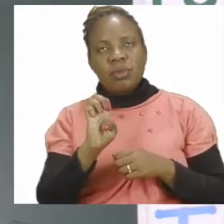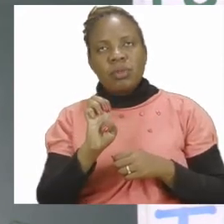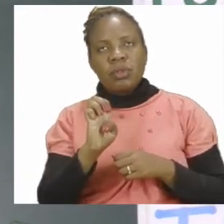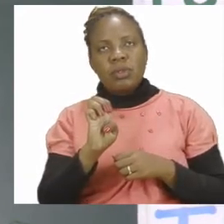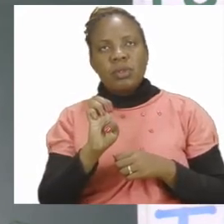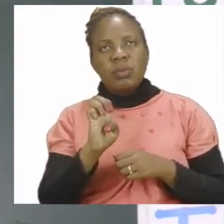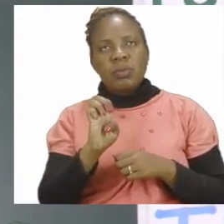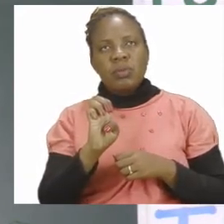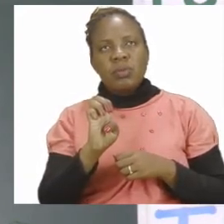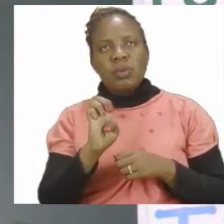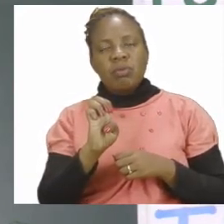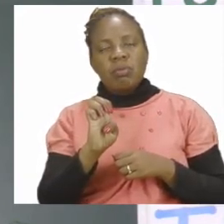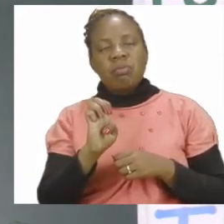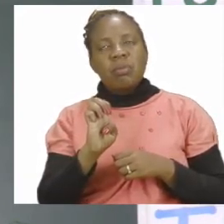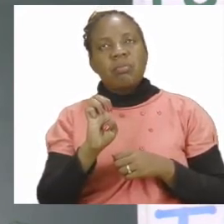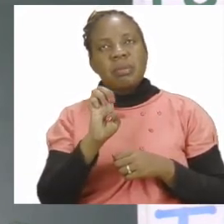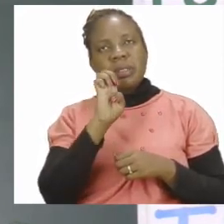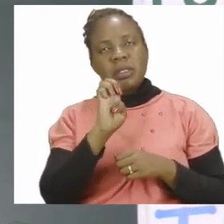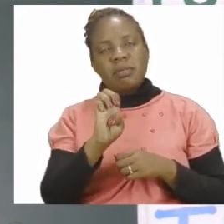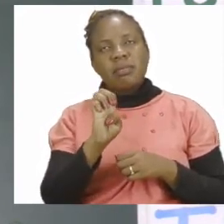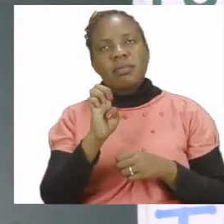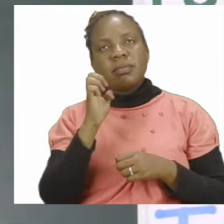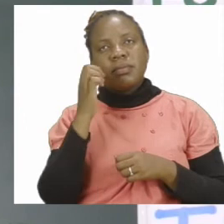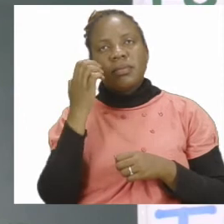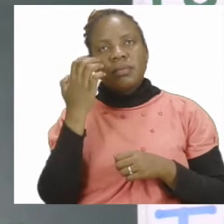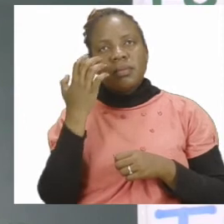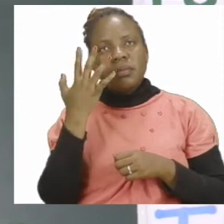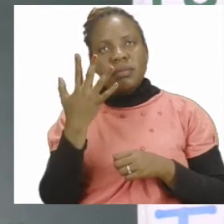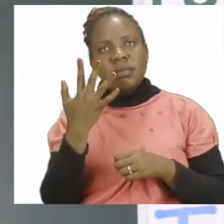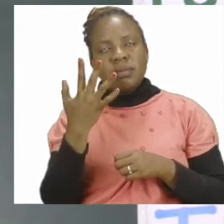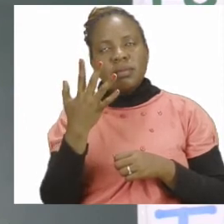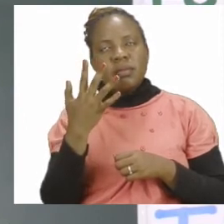4, 5. So